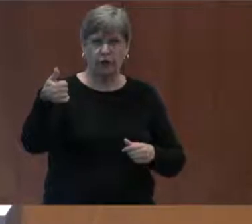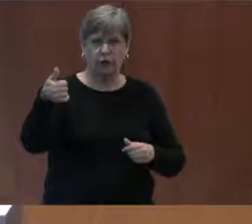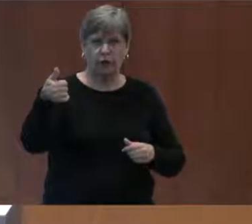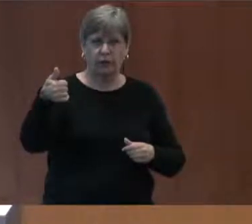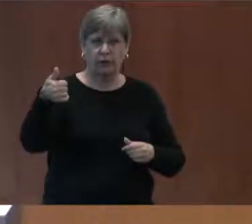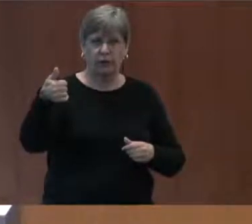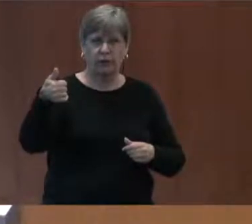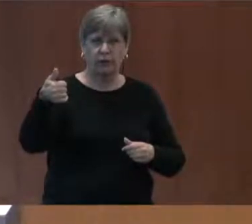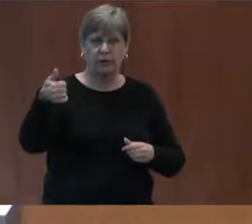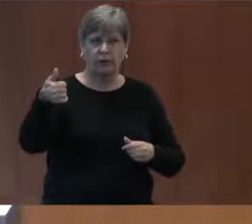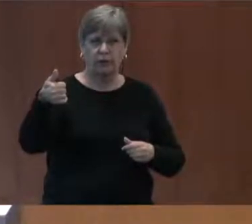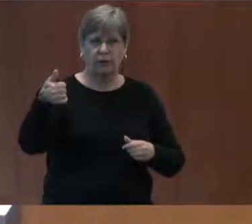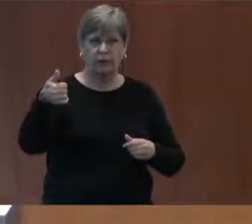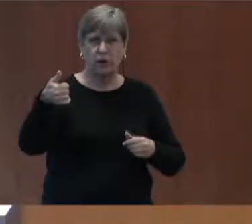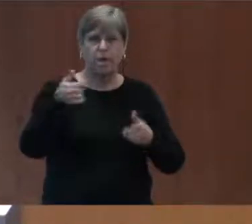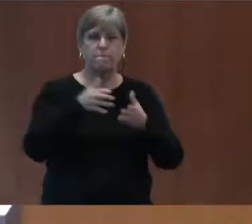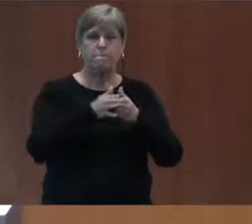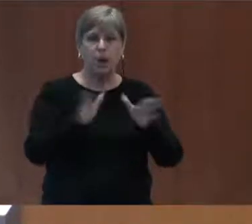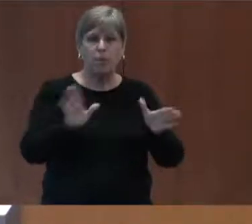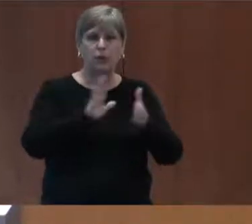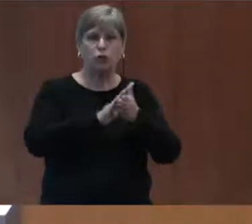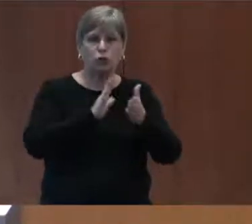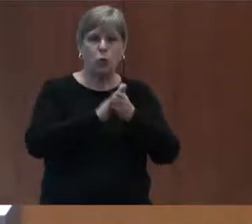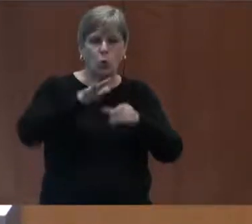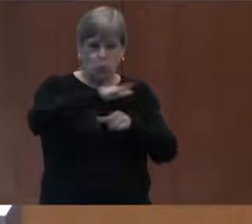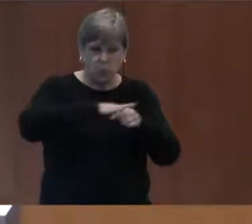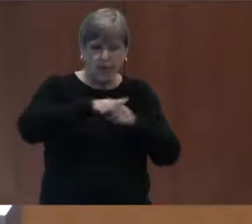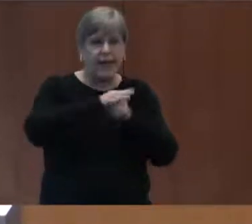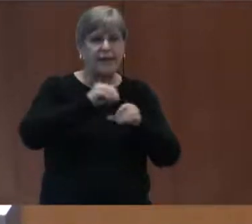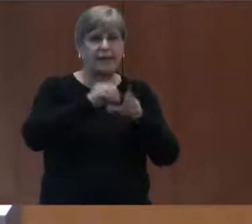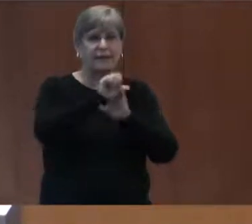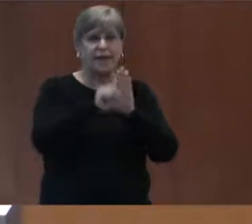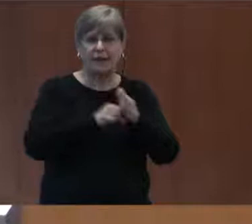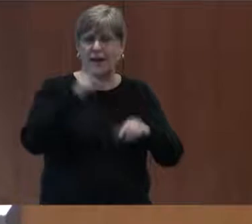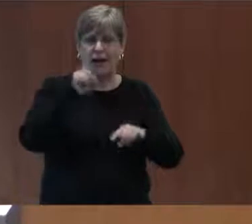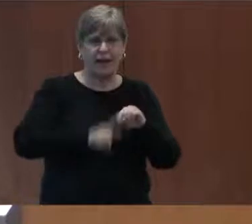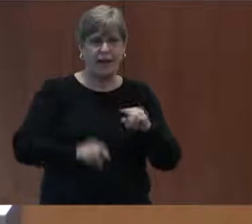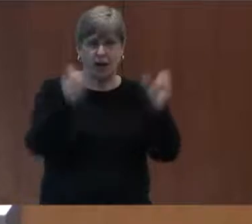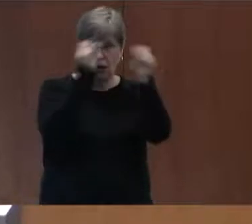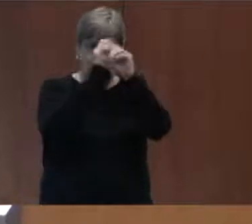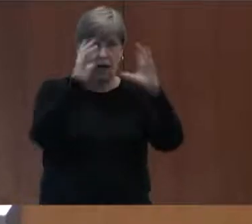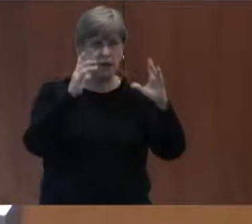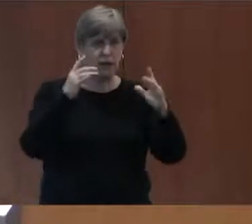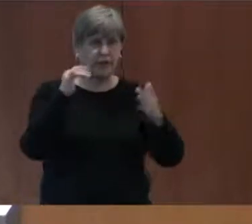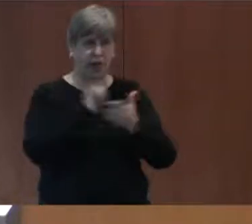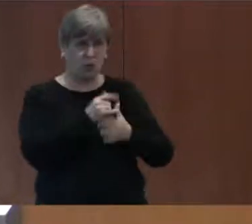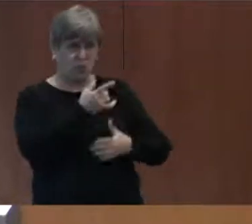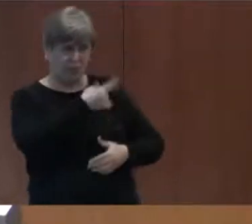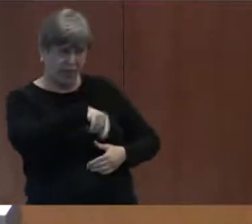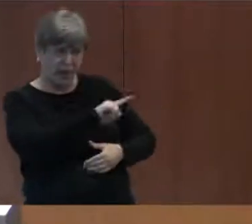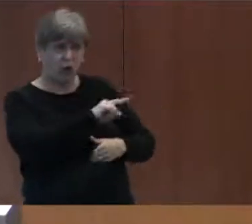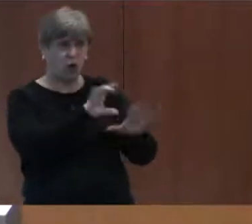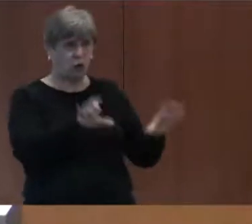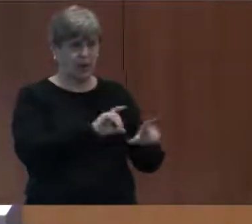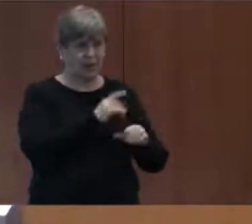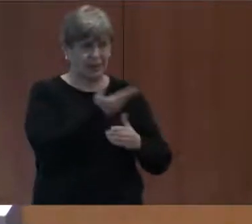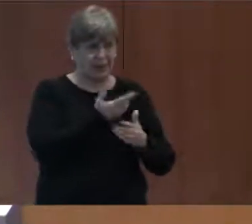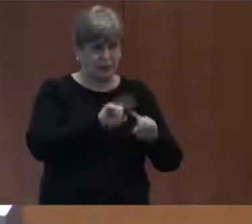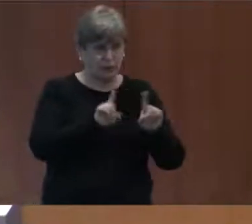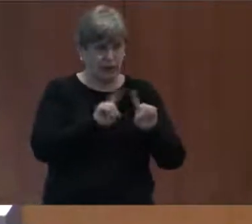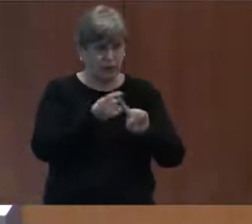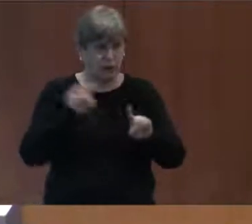police or public school jurisdictions in the state, and I can't imagine that what they're doing is too much different than us. Have we